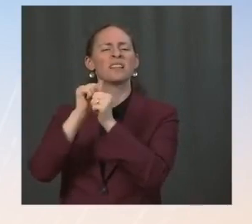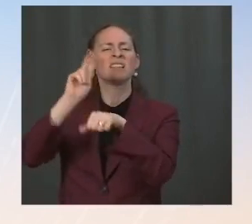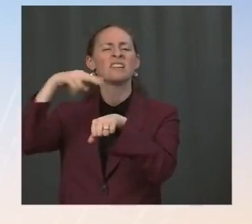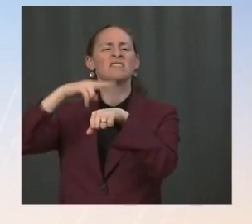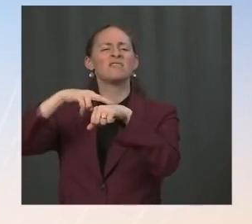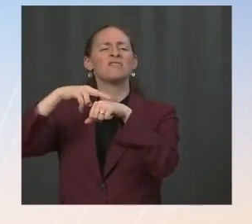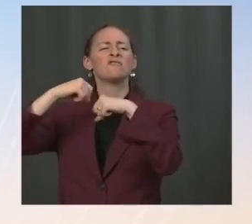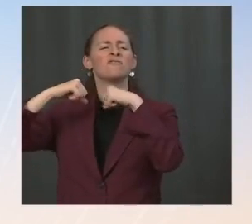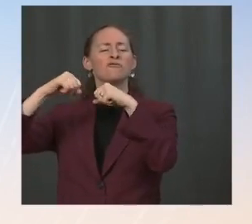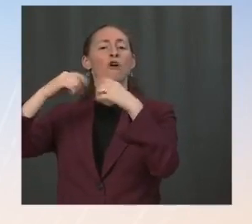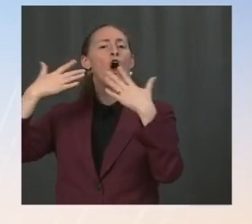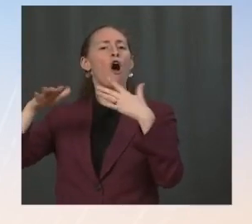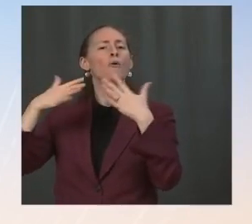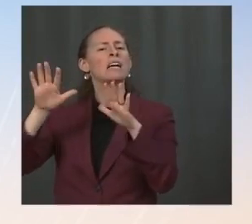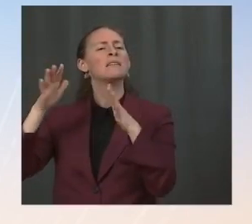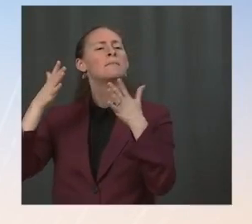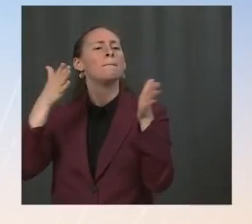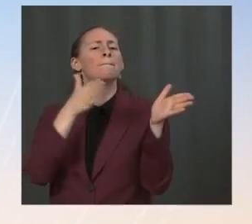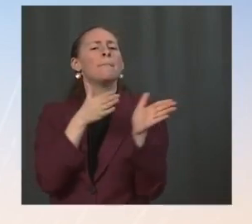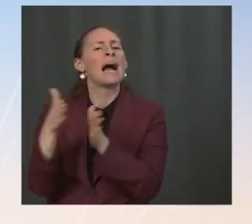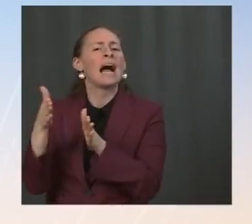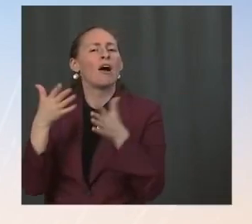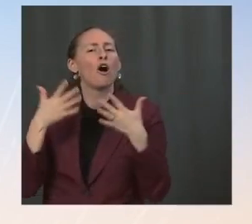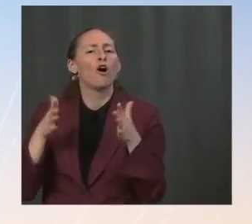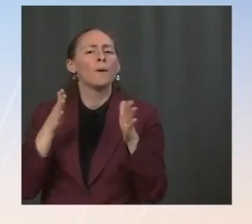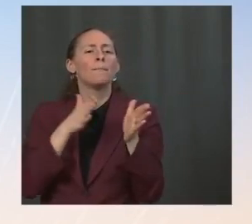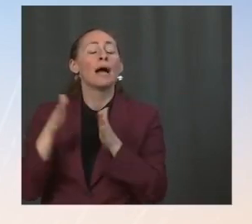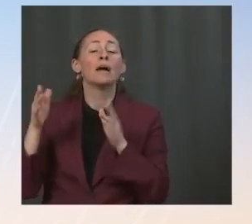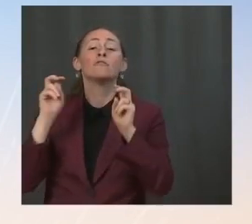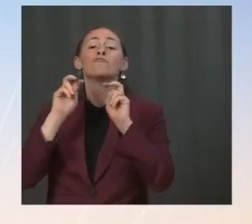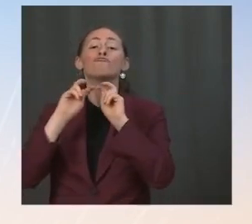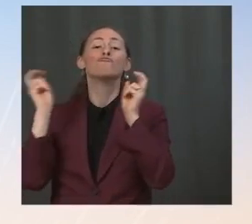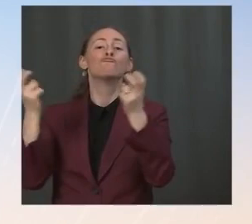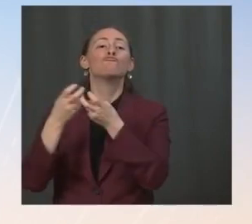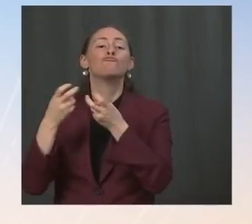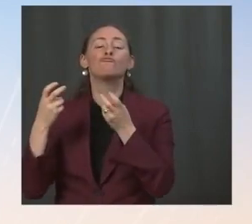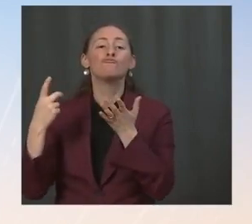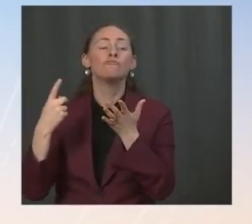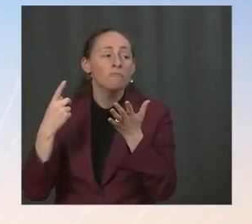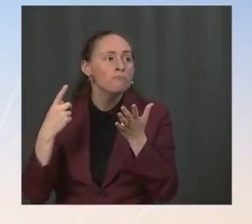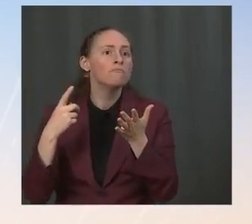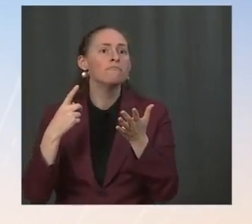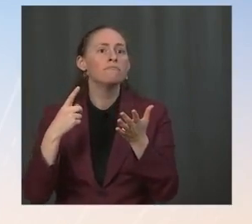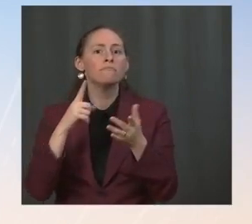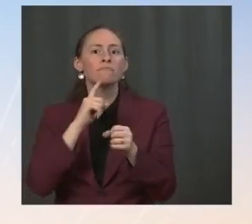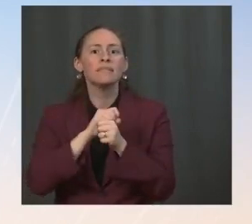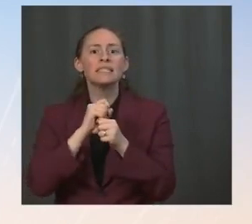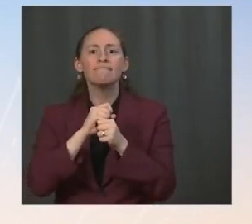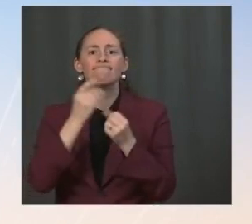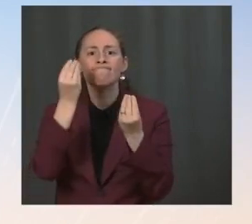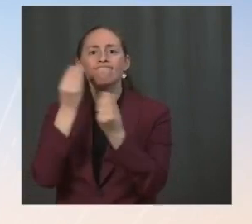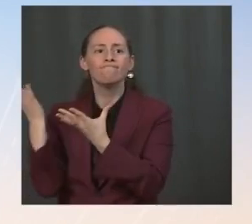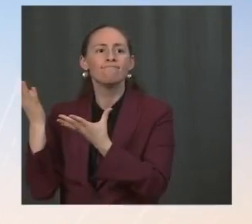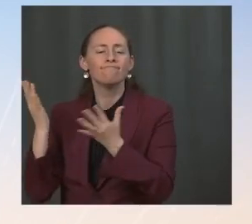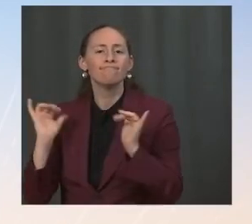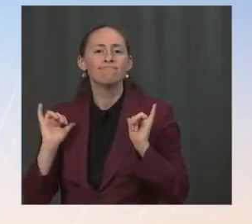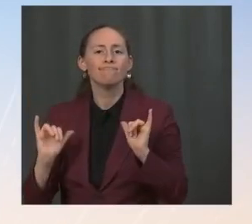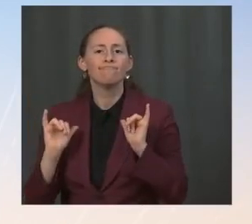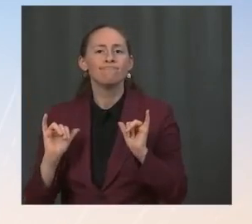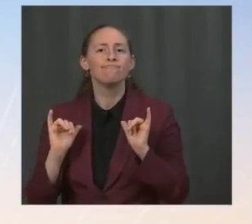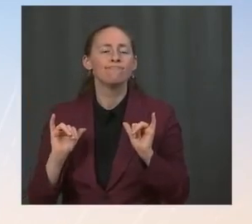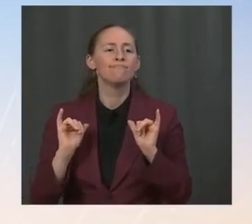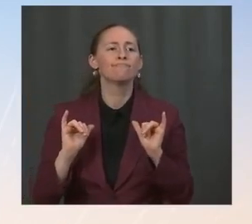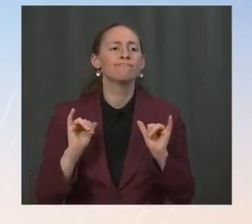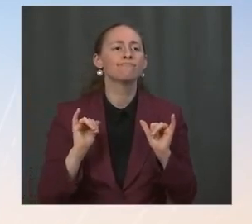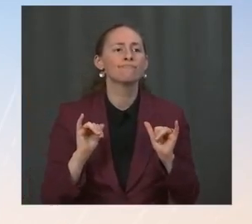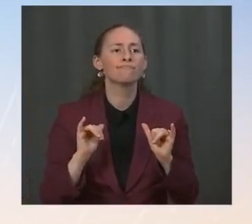So those and gathering in the room, those initial reports came in at that time. As the president arrived in the Situation Room,